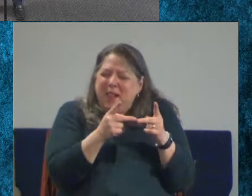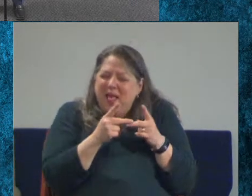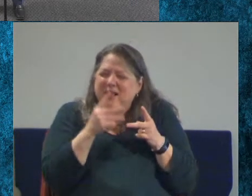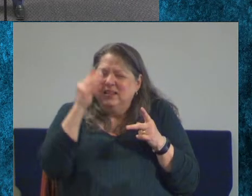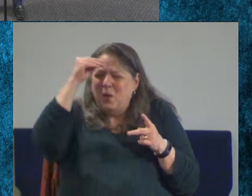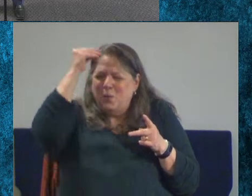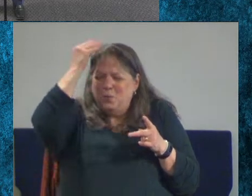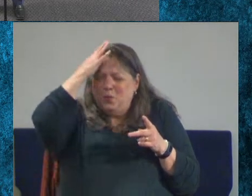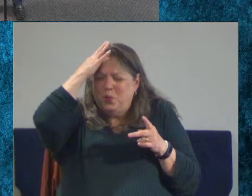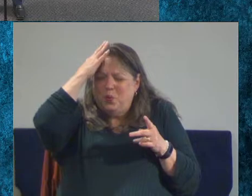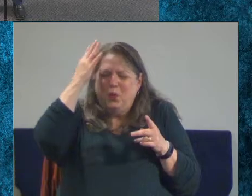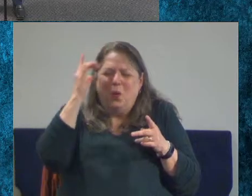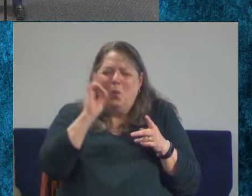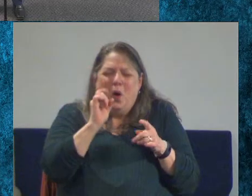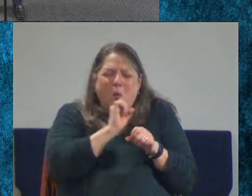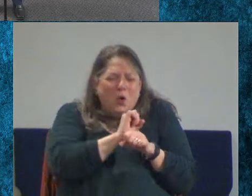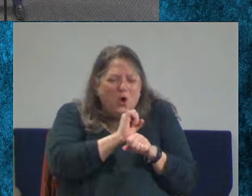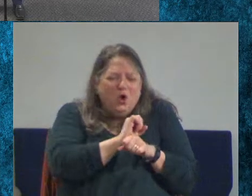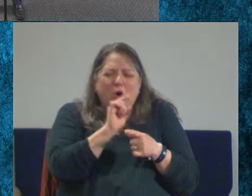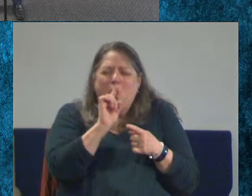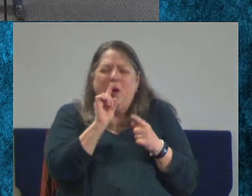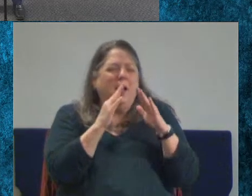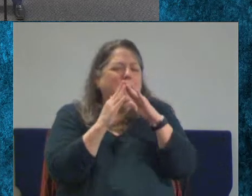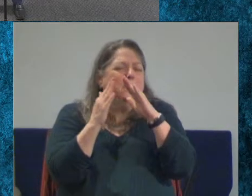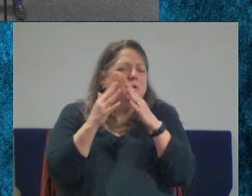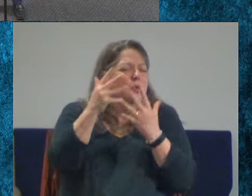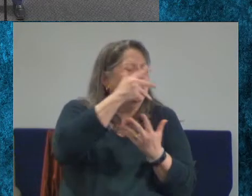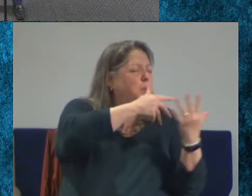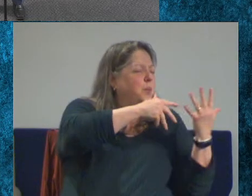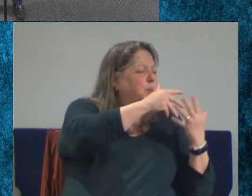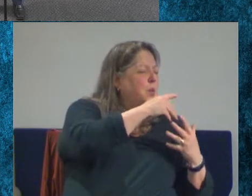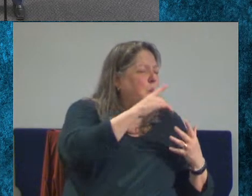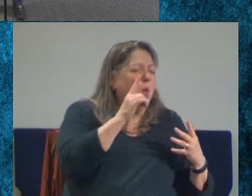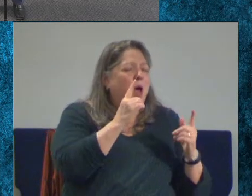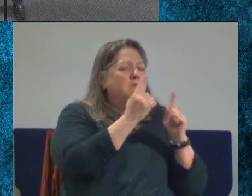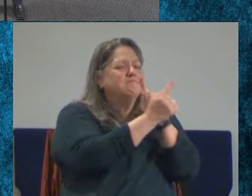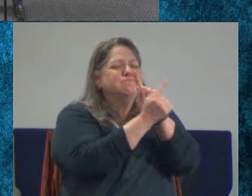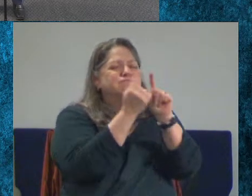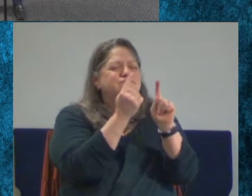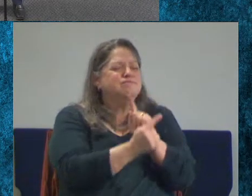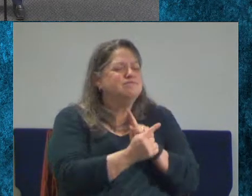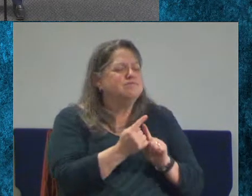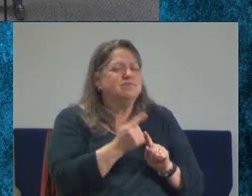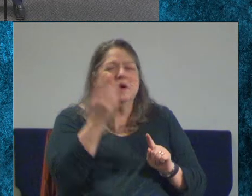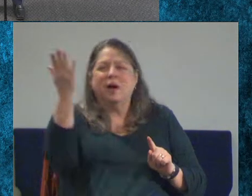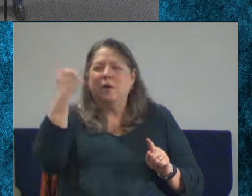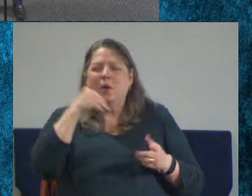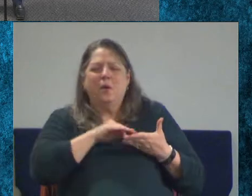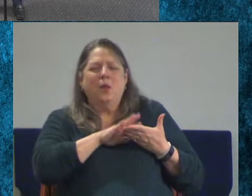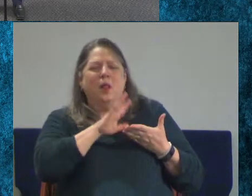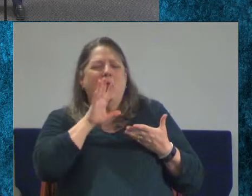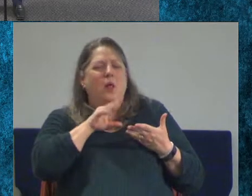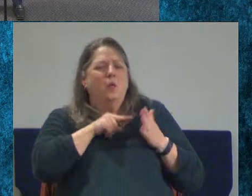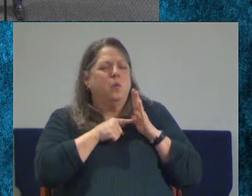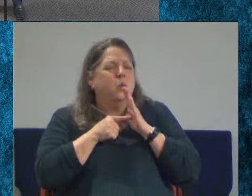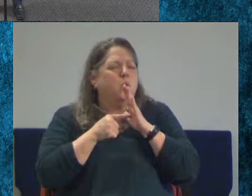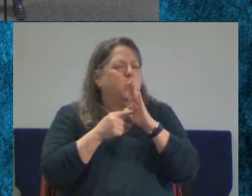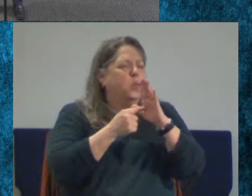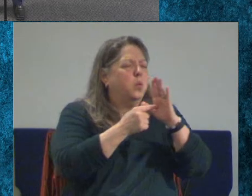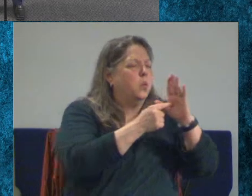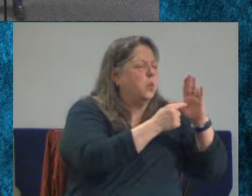us. Use us in our workplaces, in our communities, where we go, wherever we are. Use us for your glory, that Jesus would be